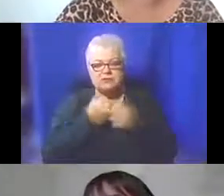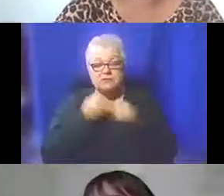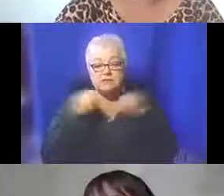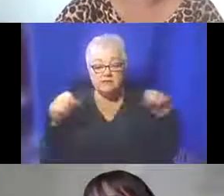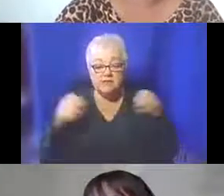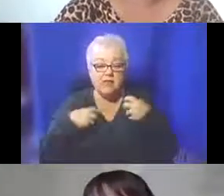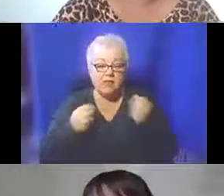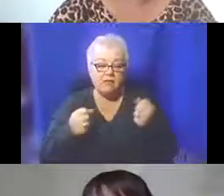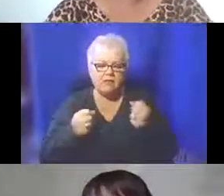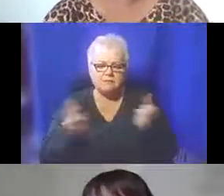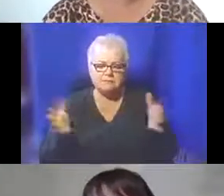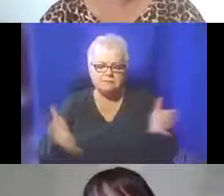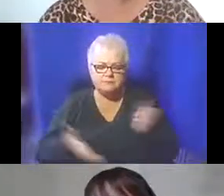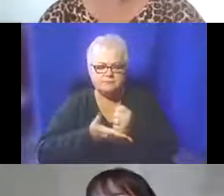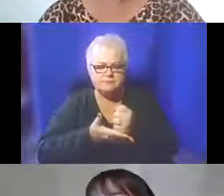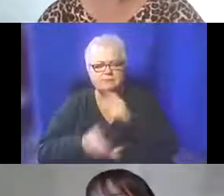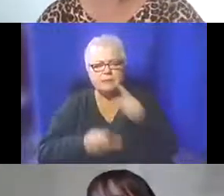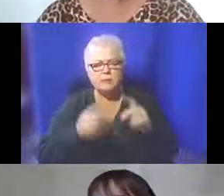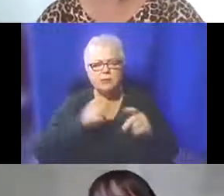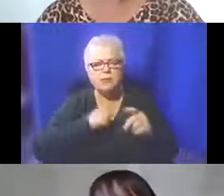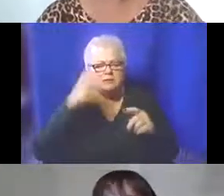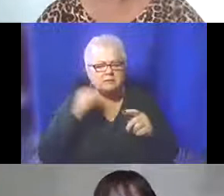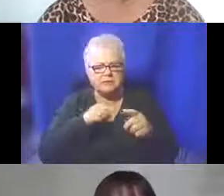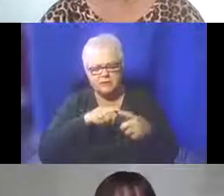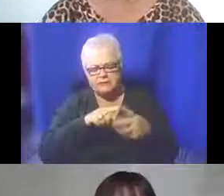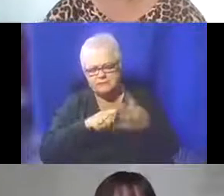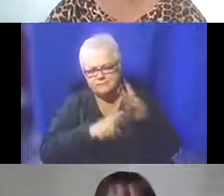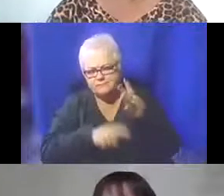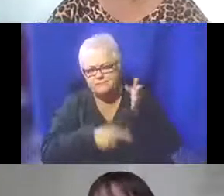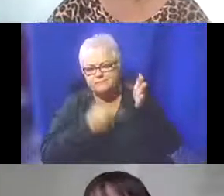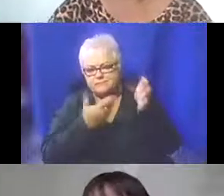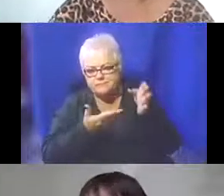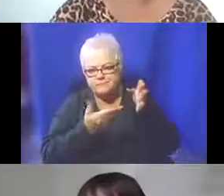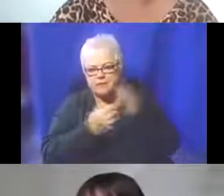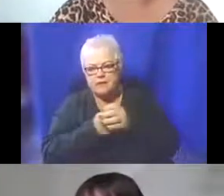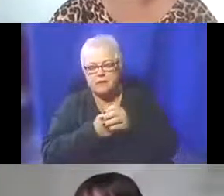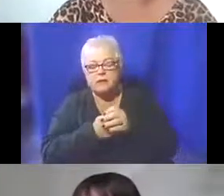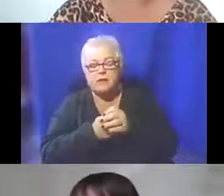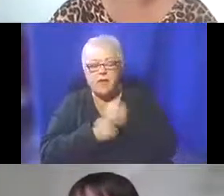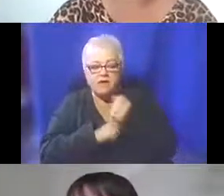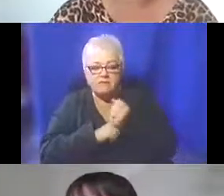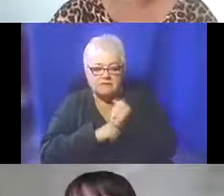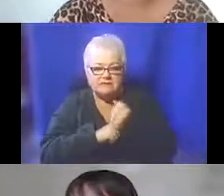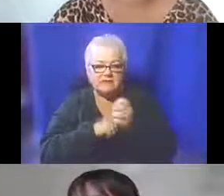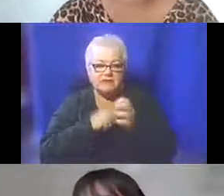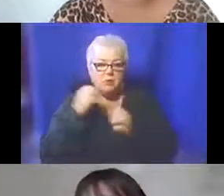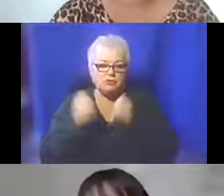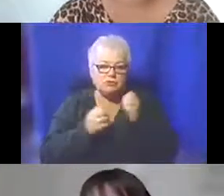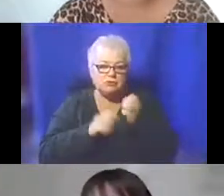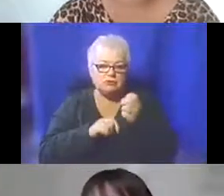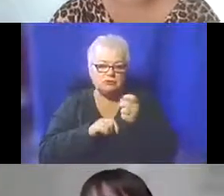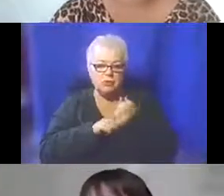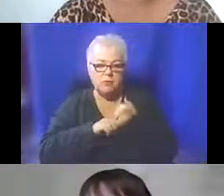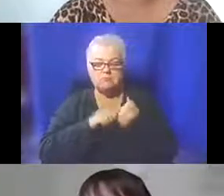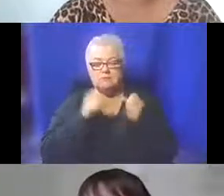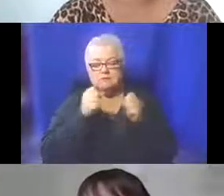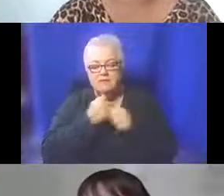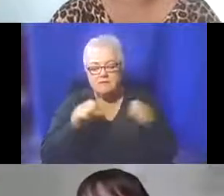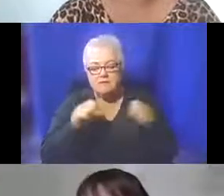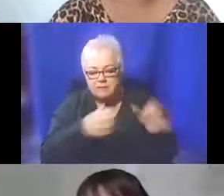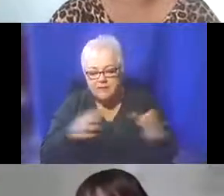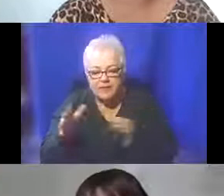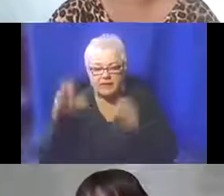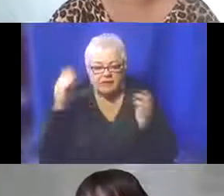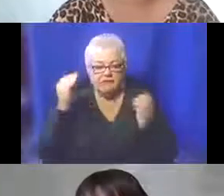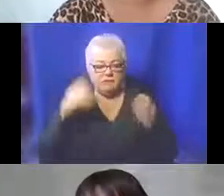OHSU members who have experienced these harms by providing advocacy, emotional support, safety planning, information